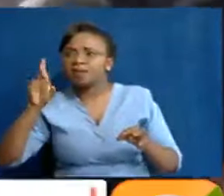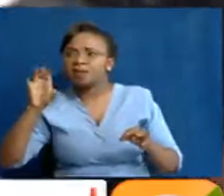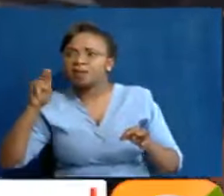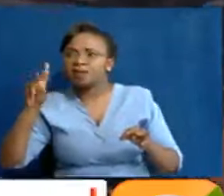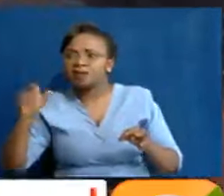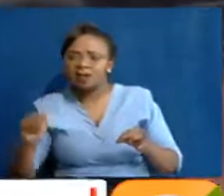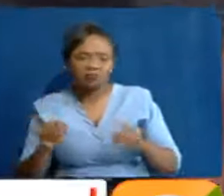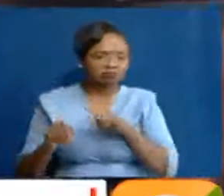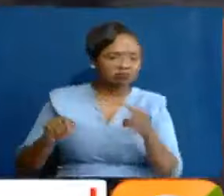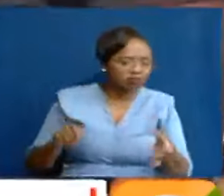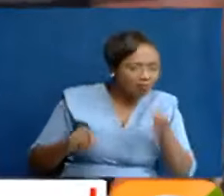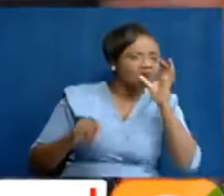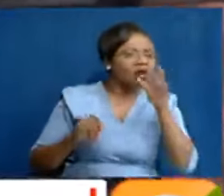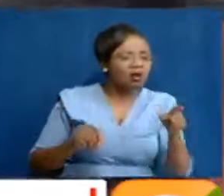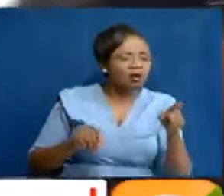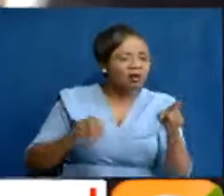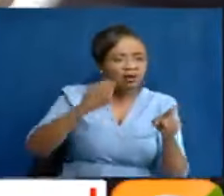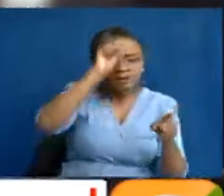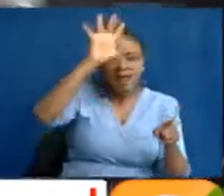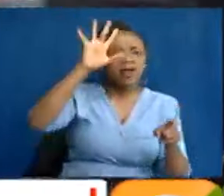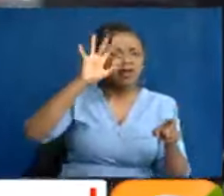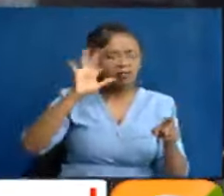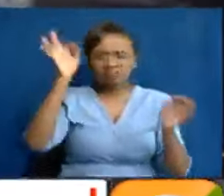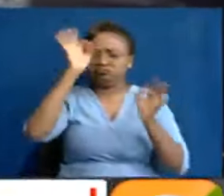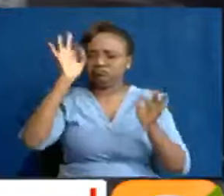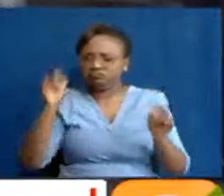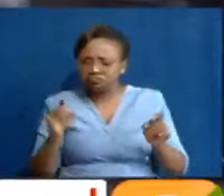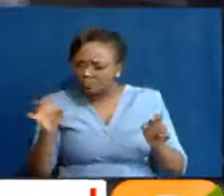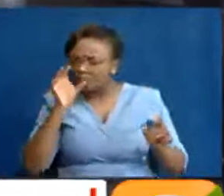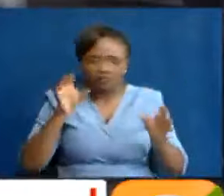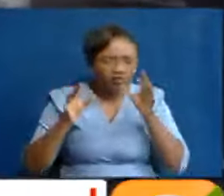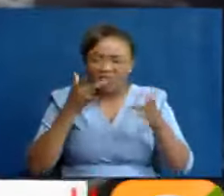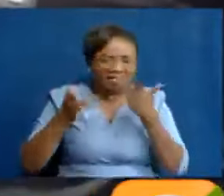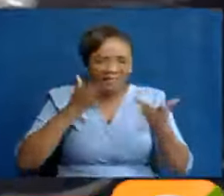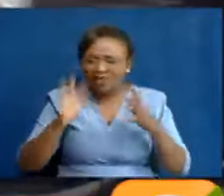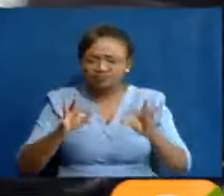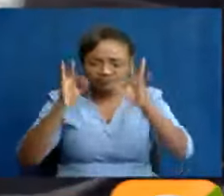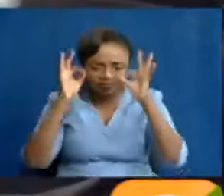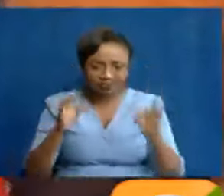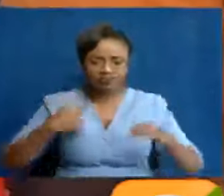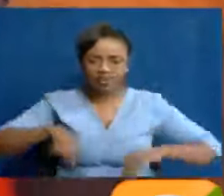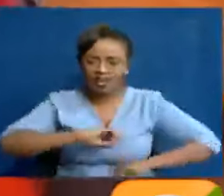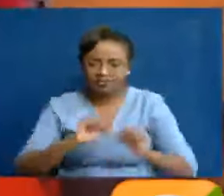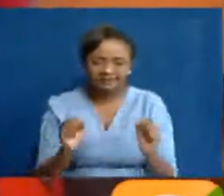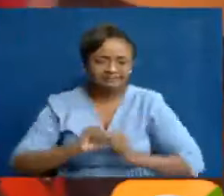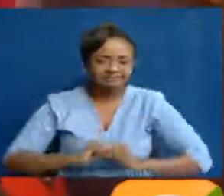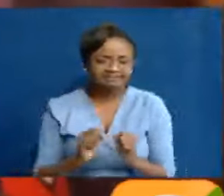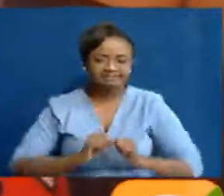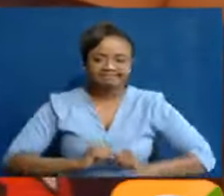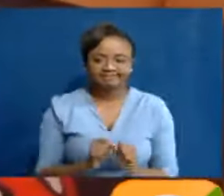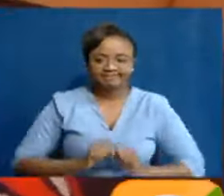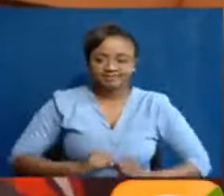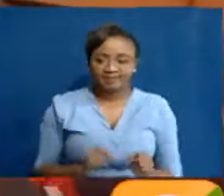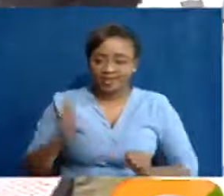tumekunywa na Binabo Mirinda, tumefurahi kwa siku ya leo hapa Suneka. Wamekuja na